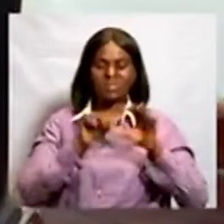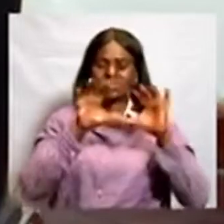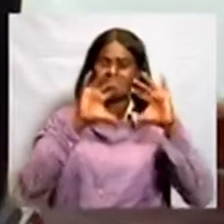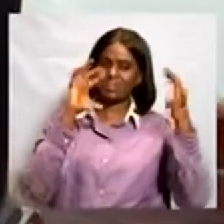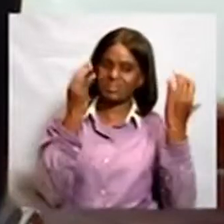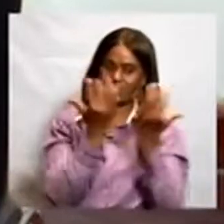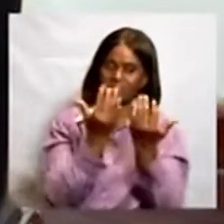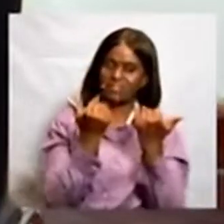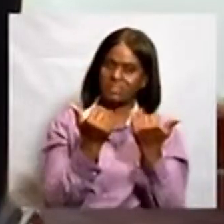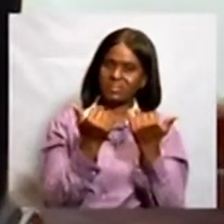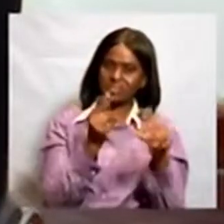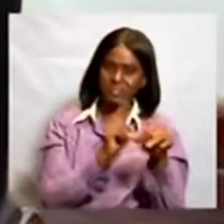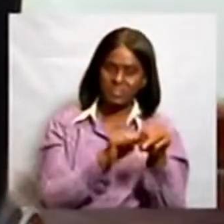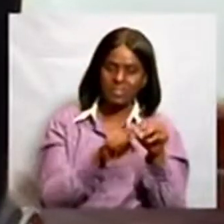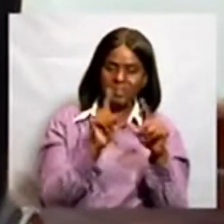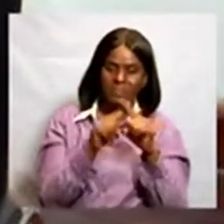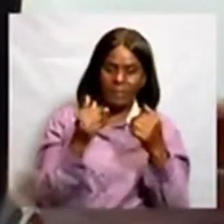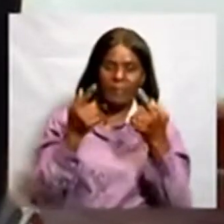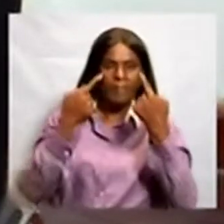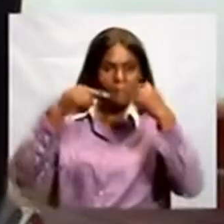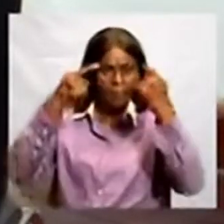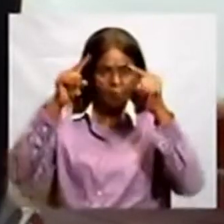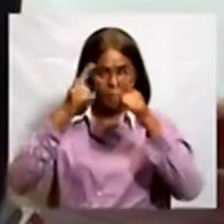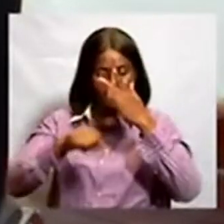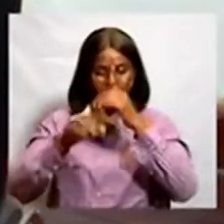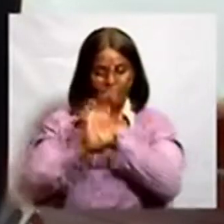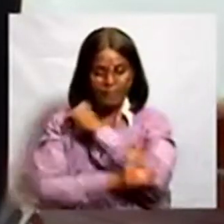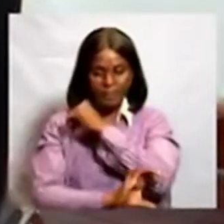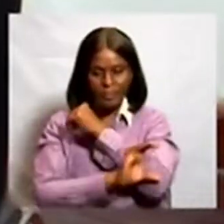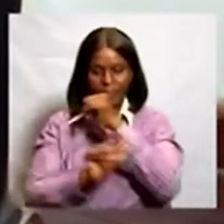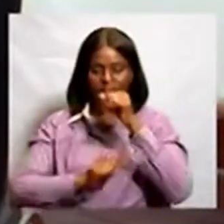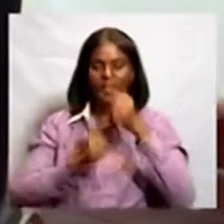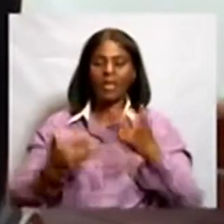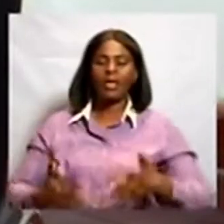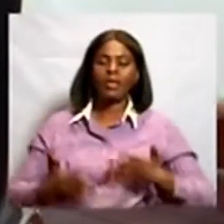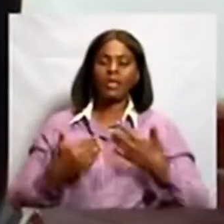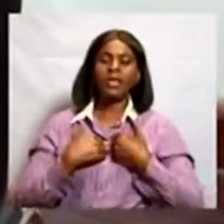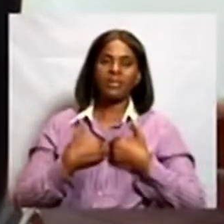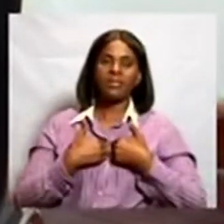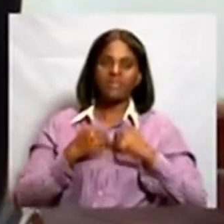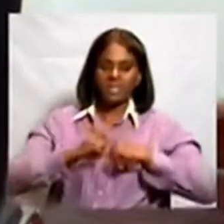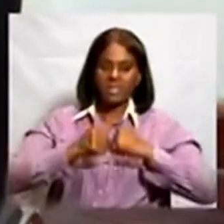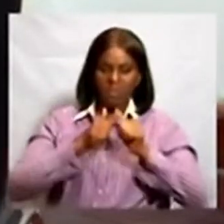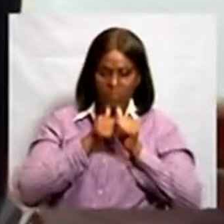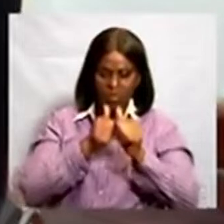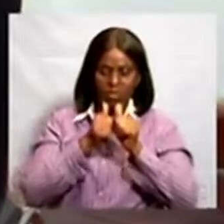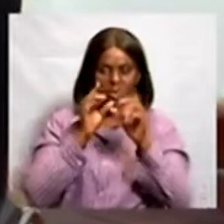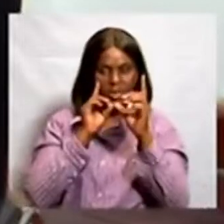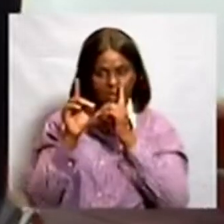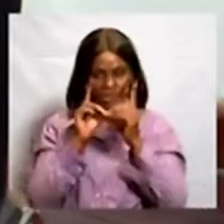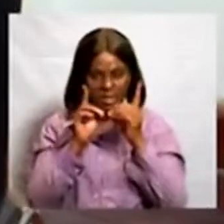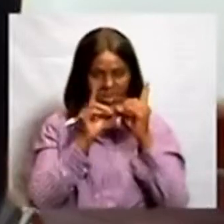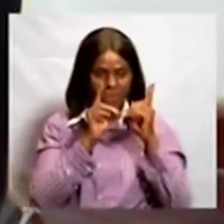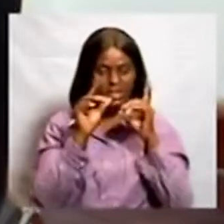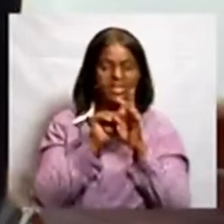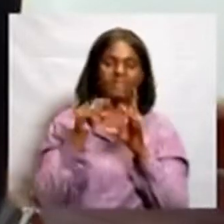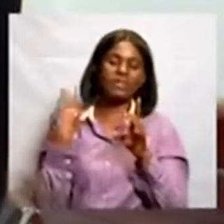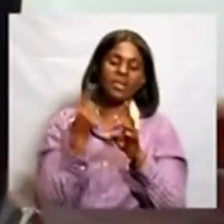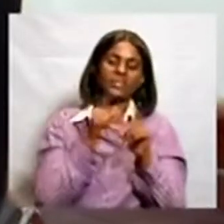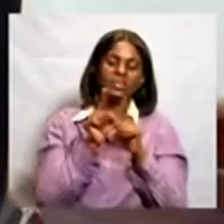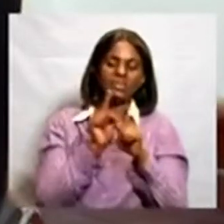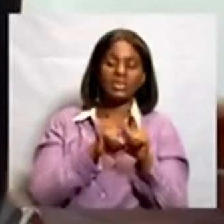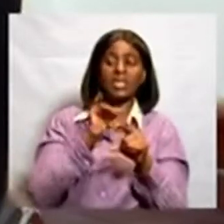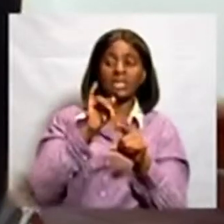at the moment. The progress by the country, we are happy and alive. We follow the debates in Parliament, and